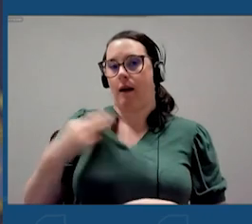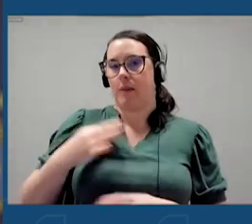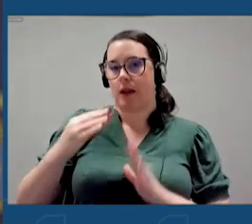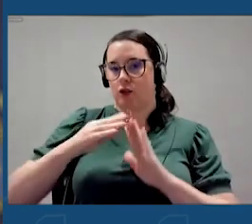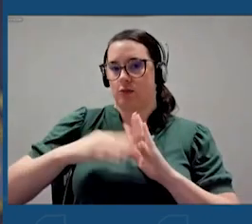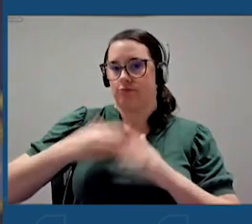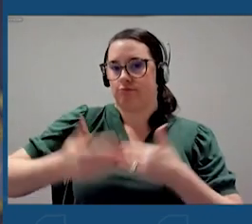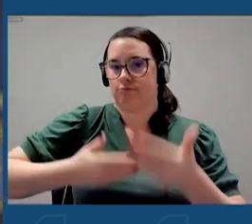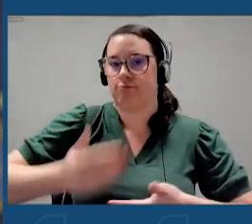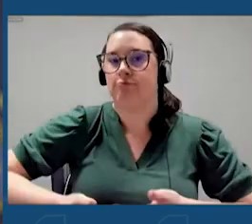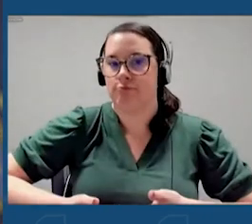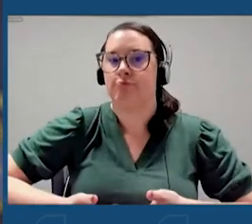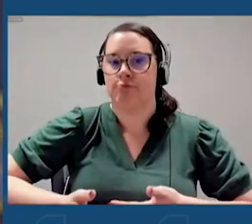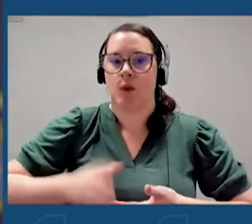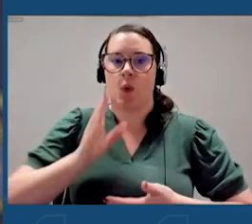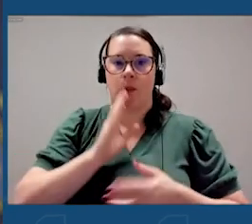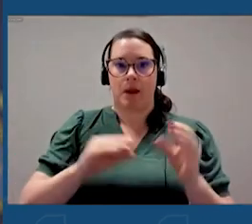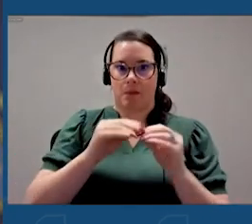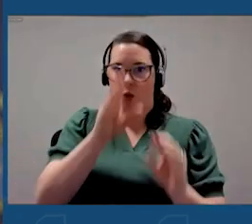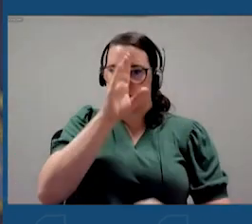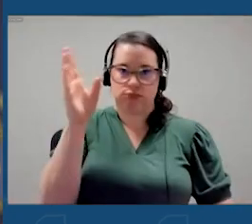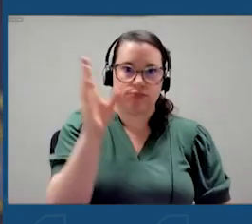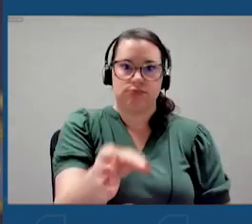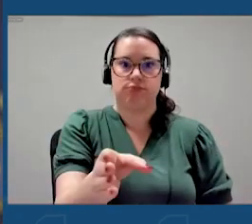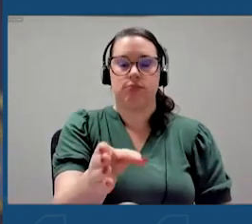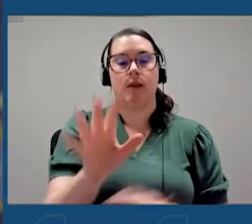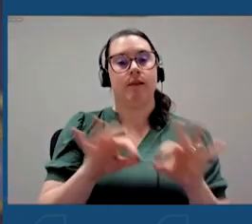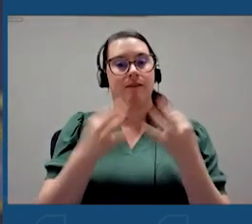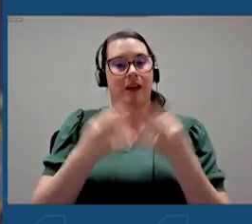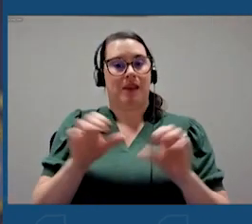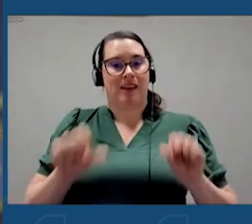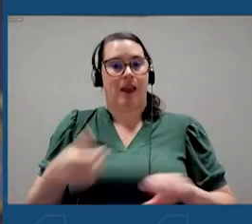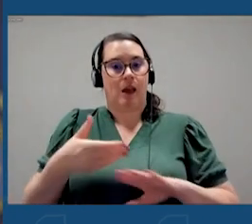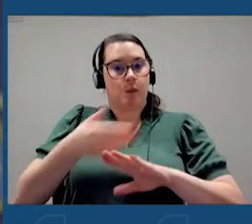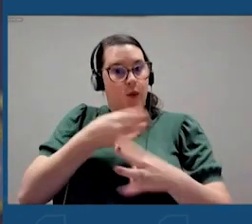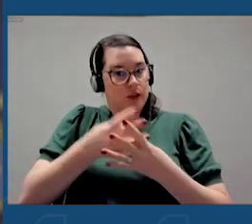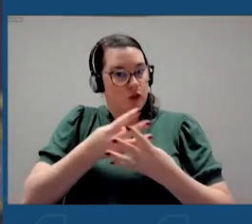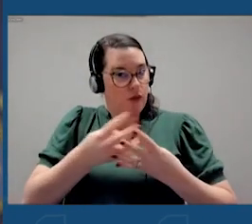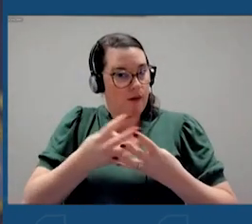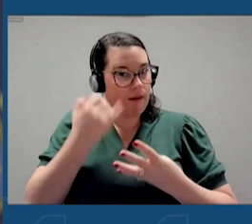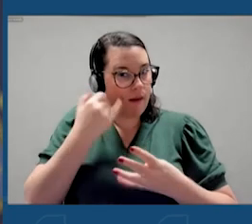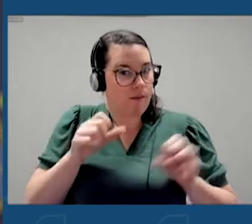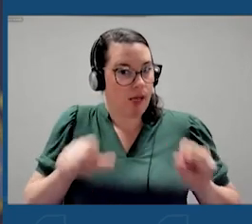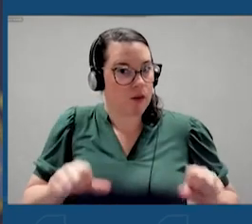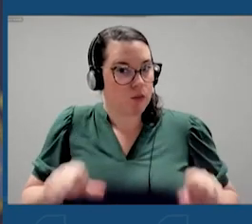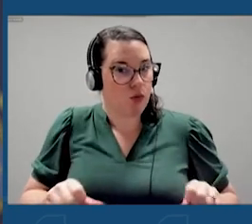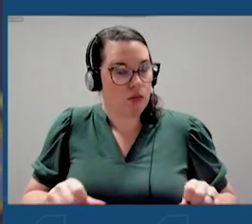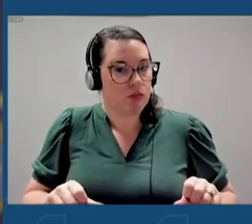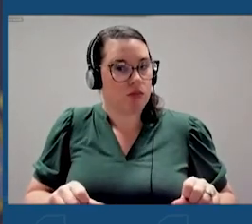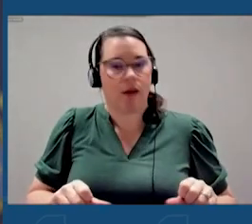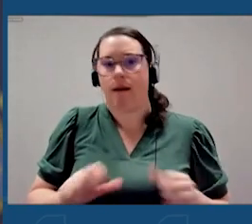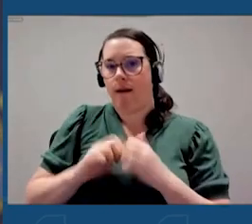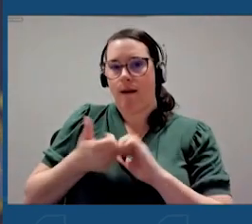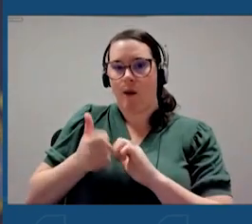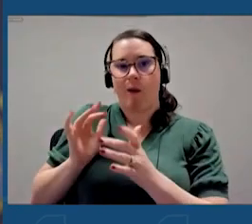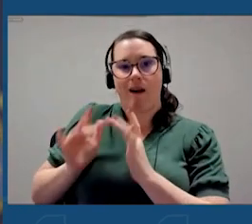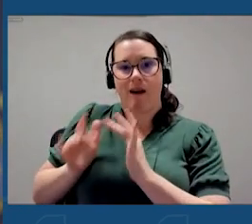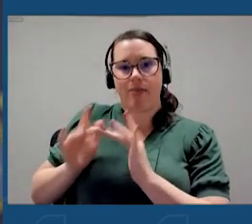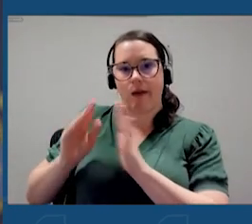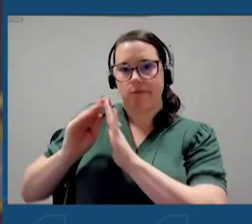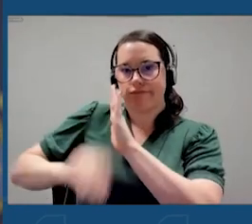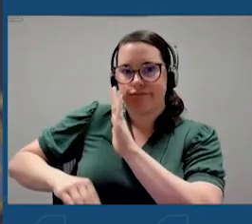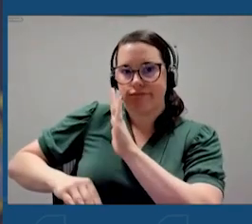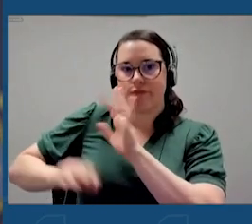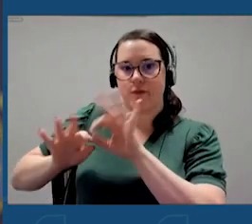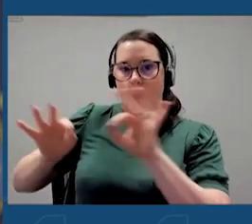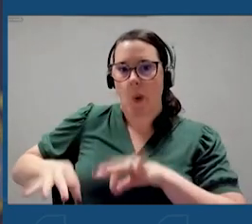done it before. So families should be able to pre-screen for eligibility, online eligibility and filling out the forms